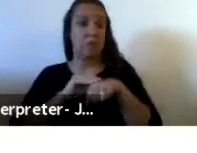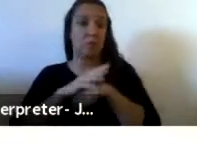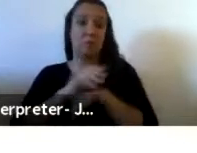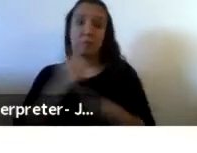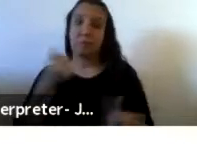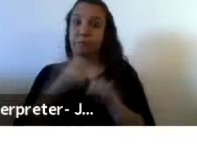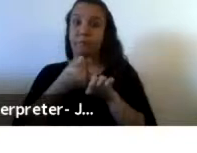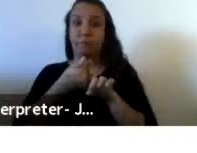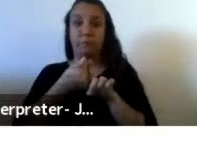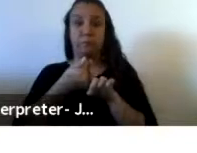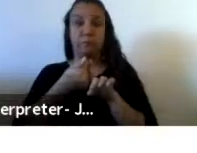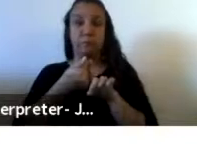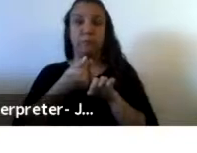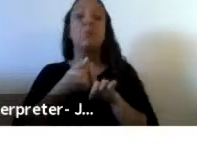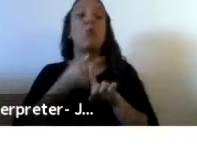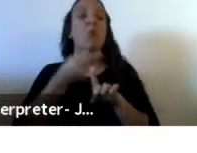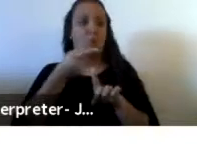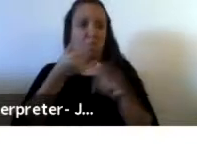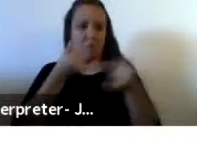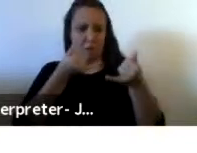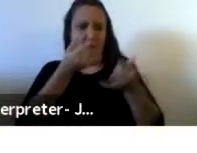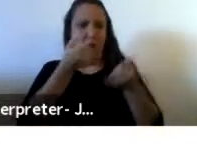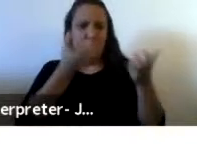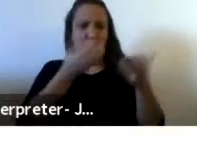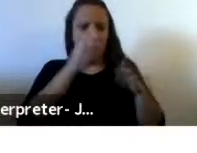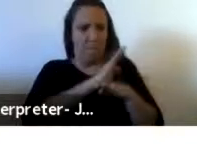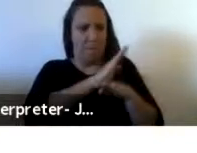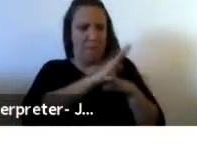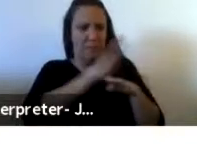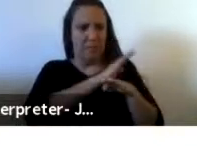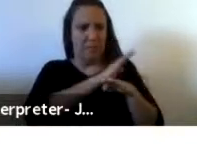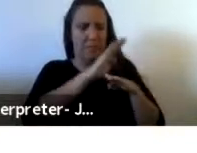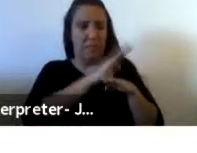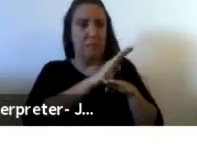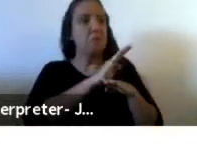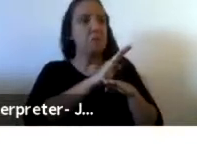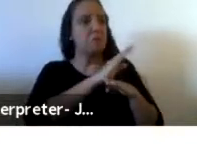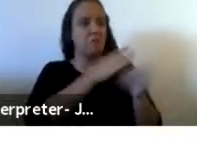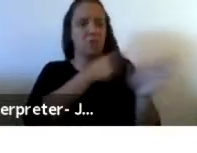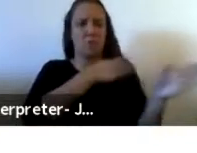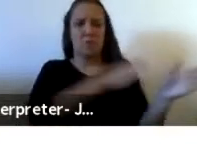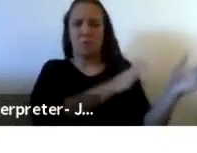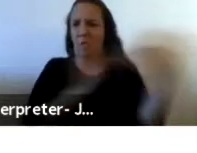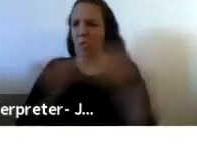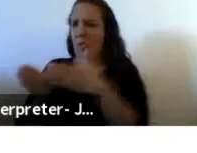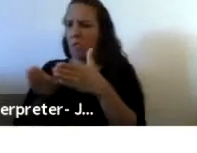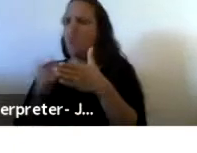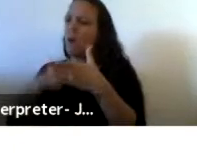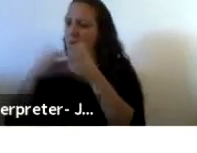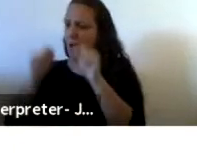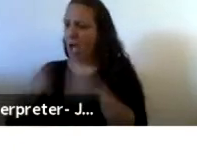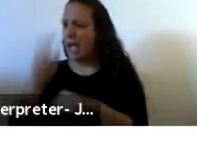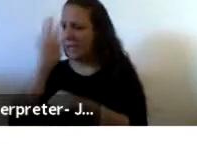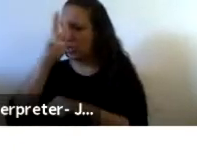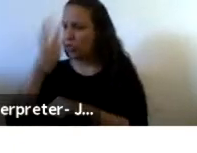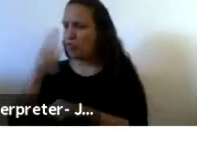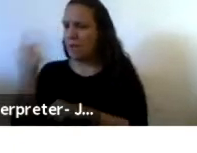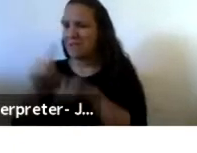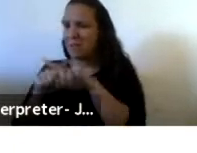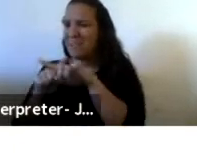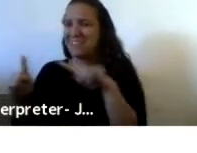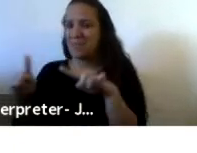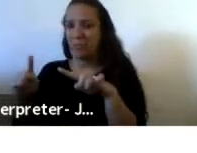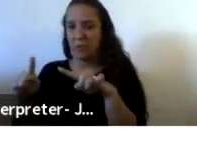actually generated a new revenue stream. They went in and decided, hey, I can create something that's totally different or something that